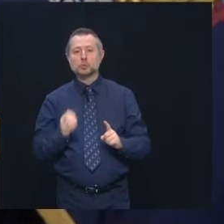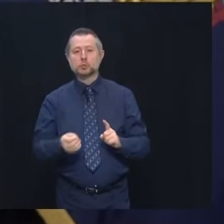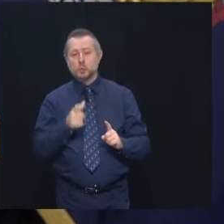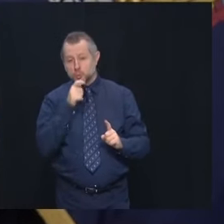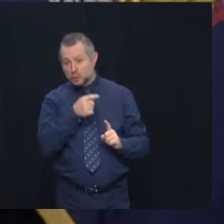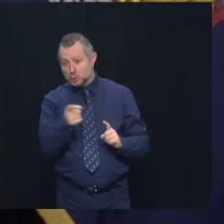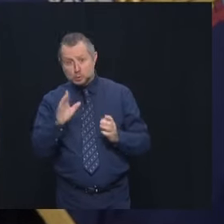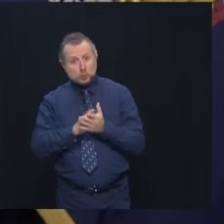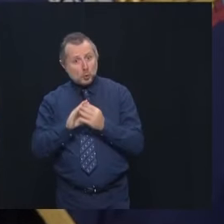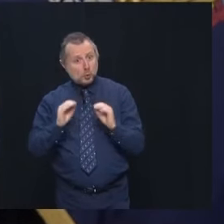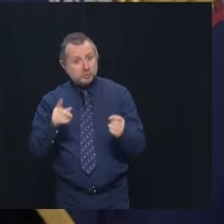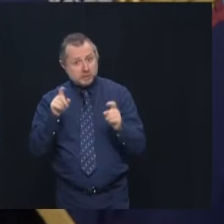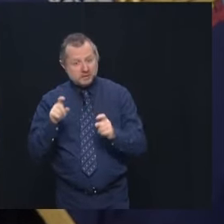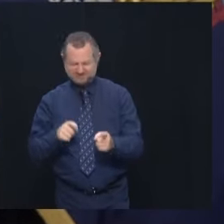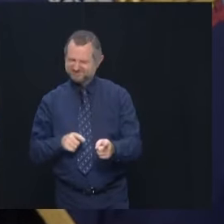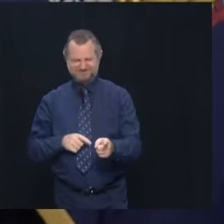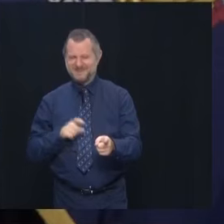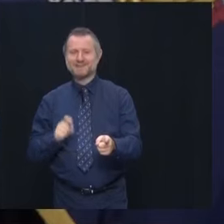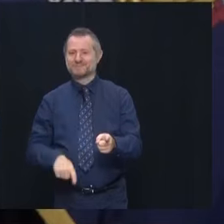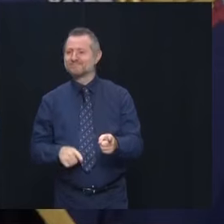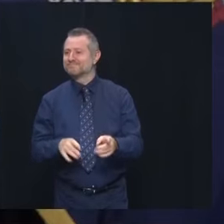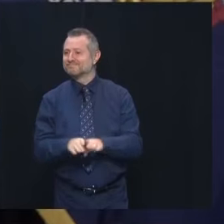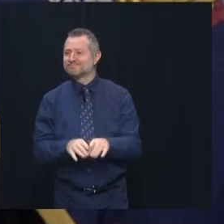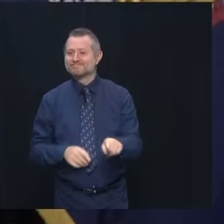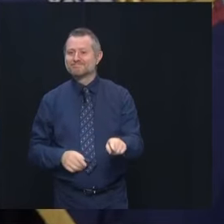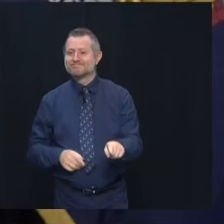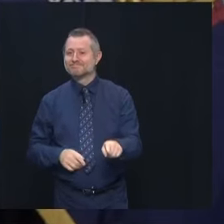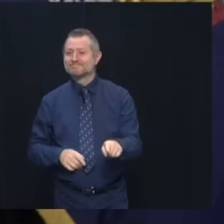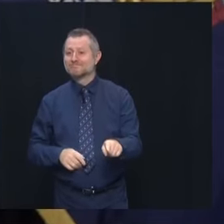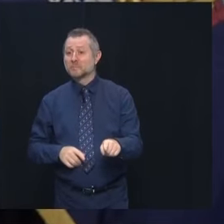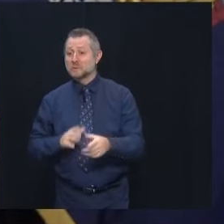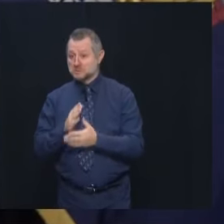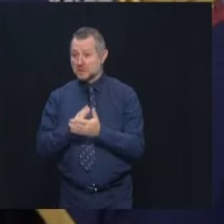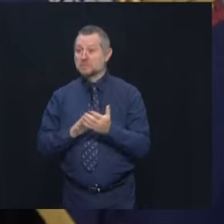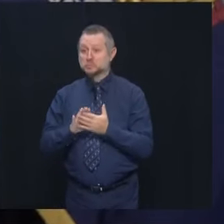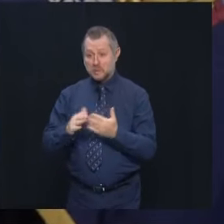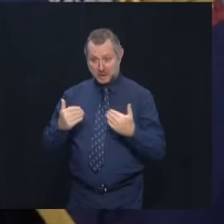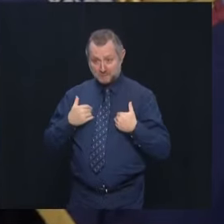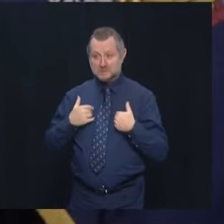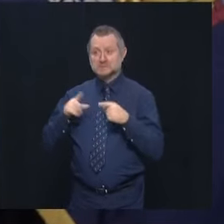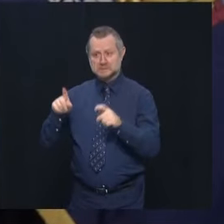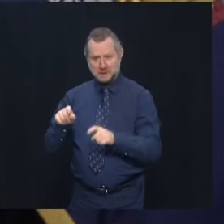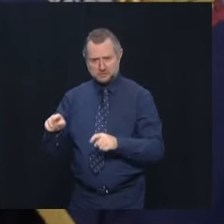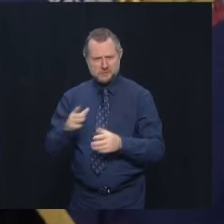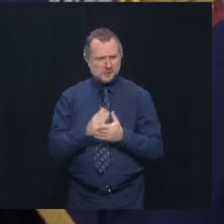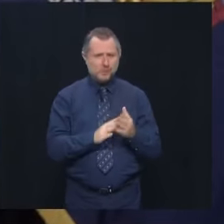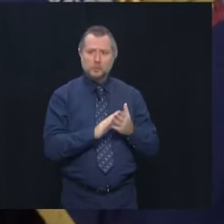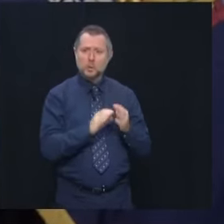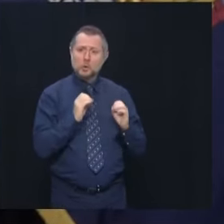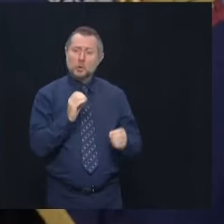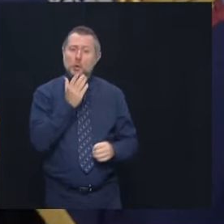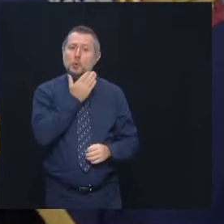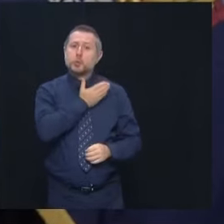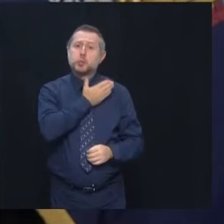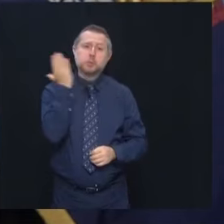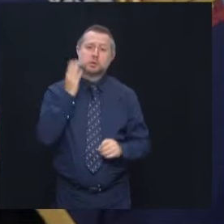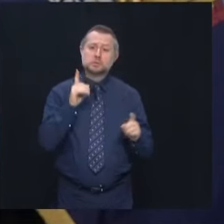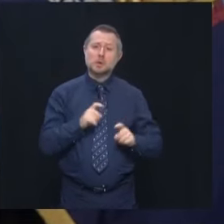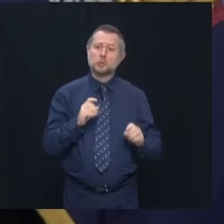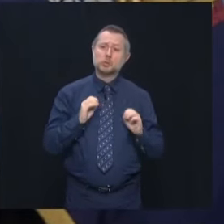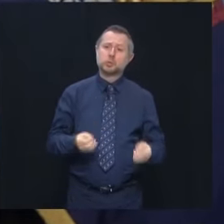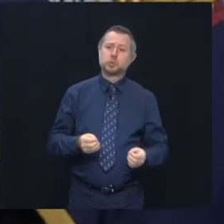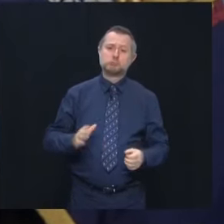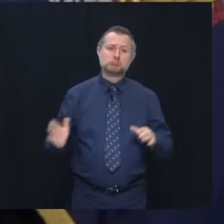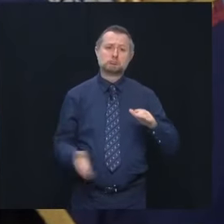Some of the schools in the hotspot zip codes have been tested, but some have not. How can you